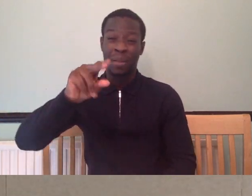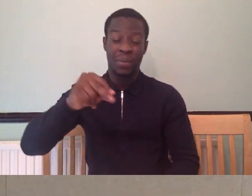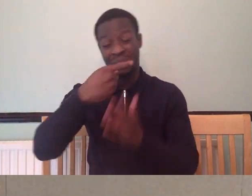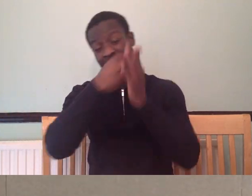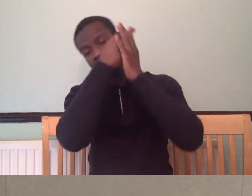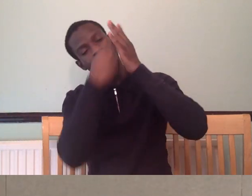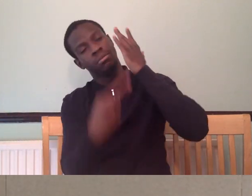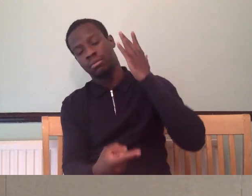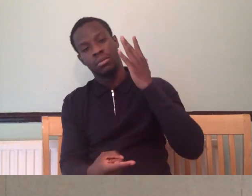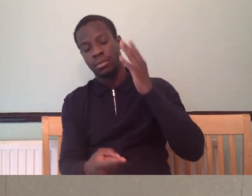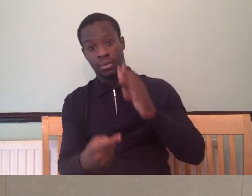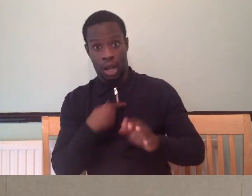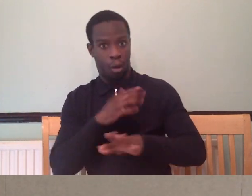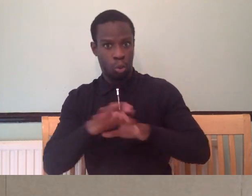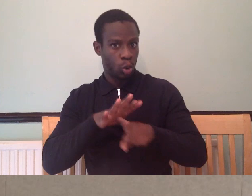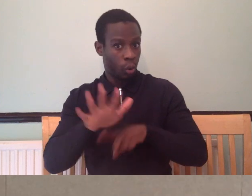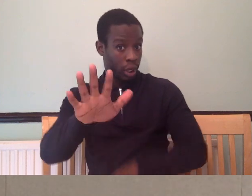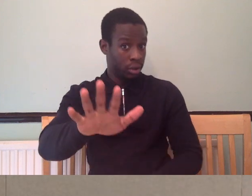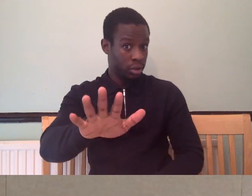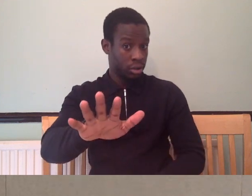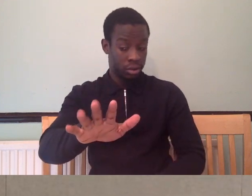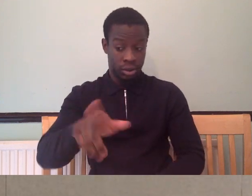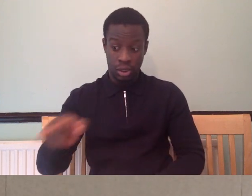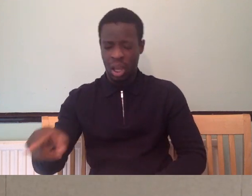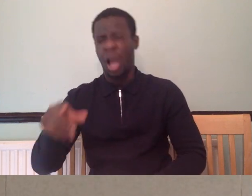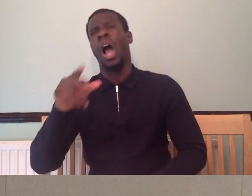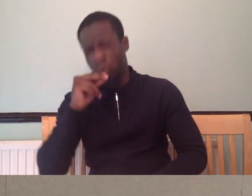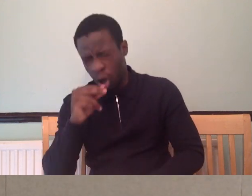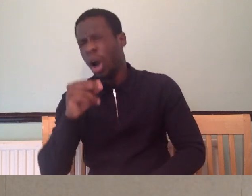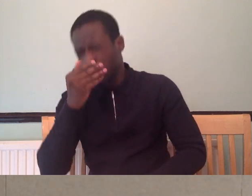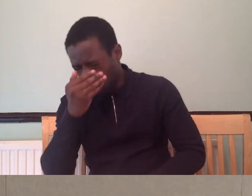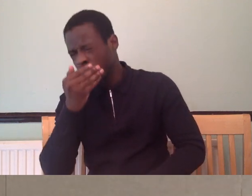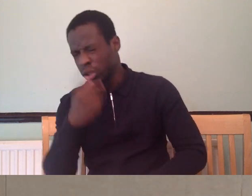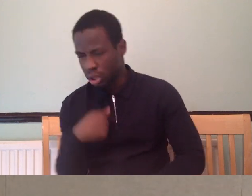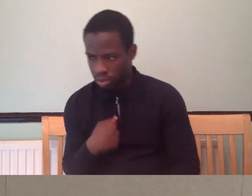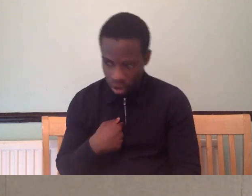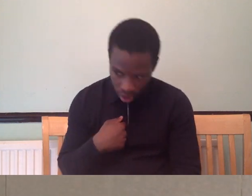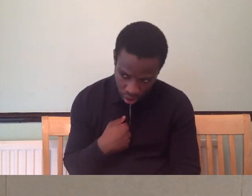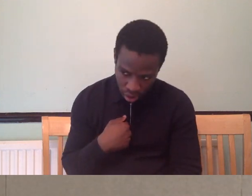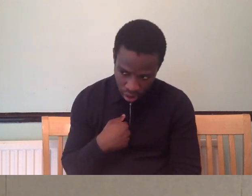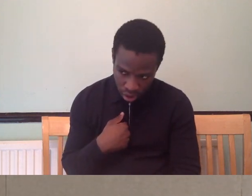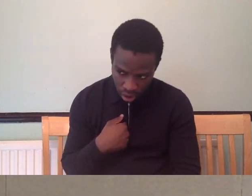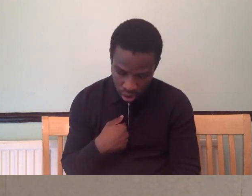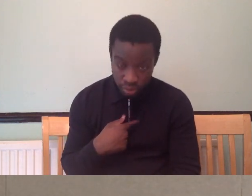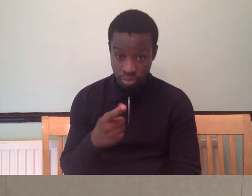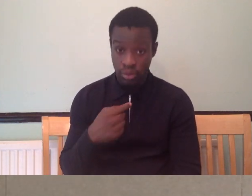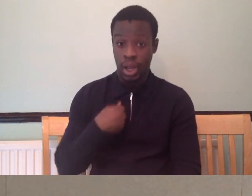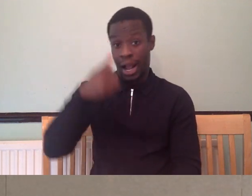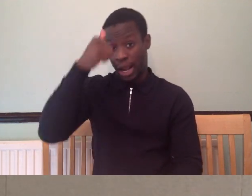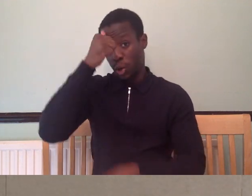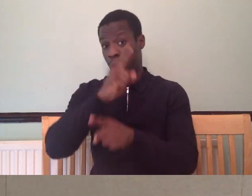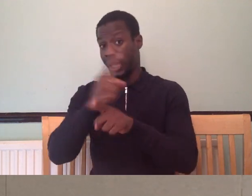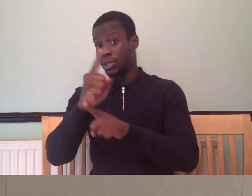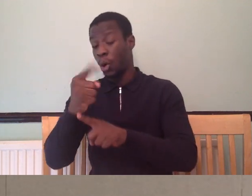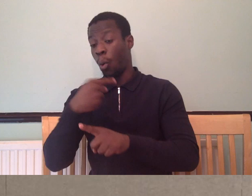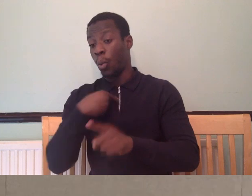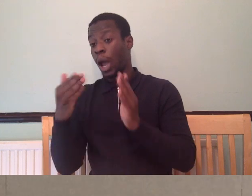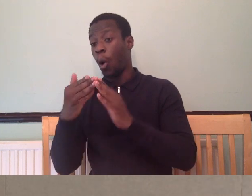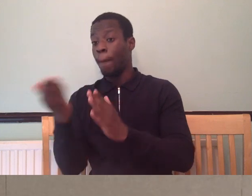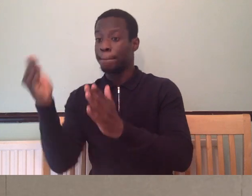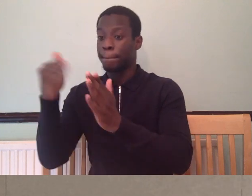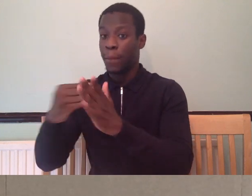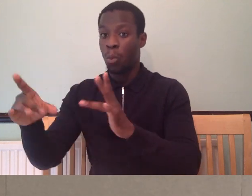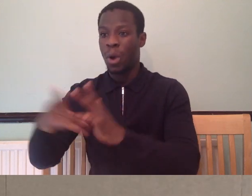6, 7, 8, 9, 12, I kid you not. Now I know, telling you this story, I'm probably going to be in the shed